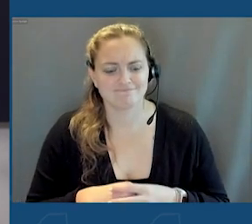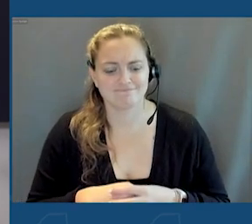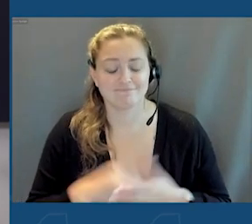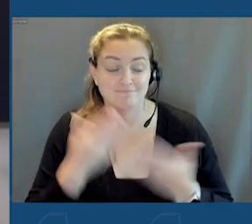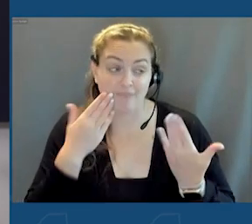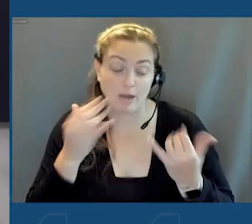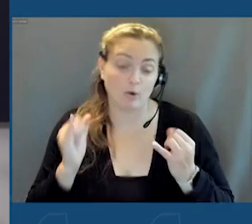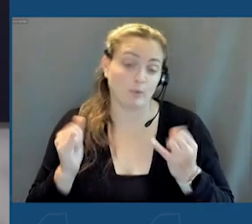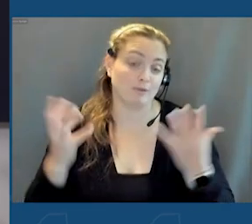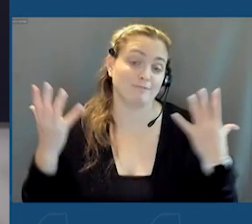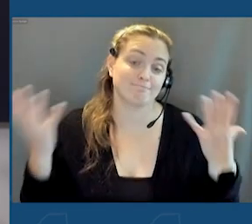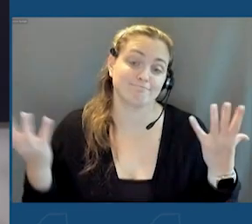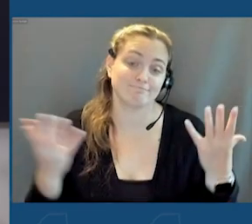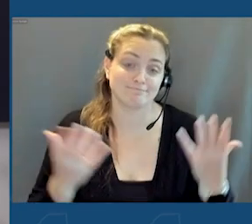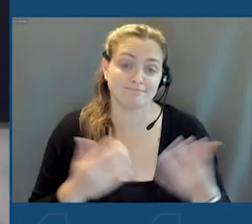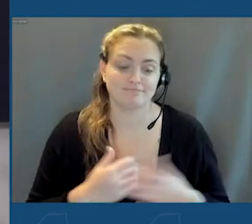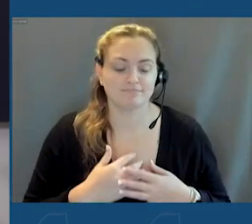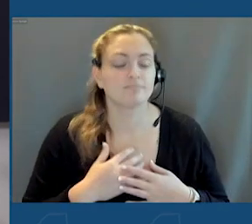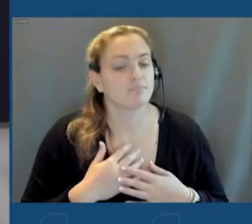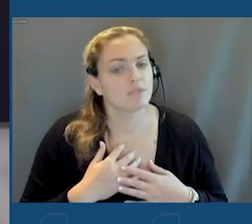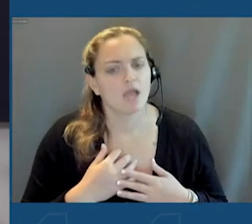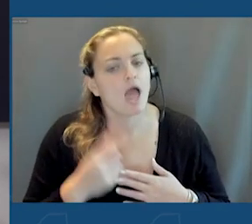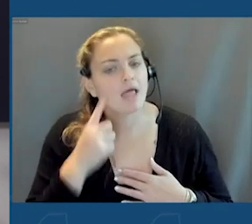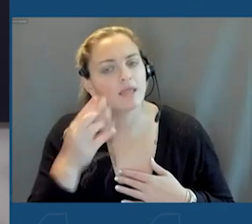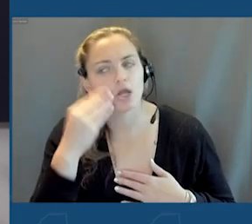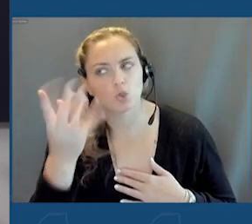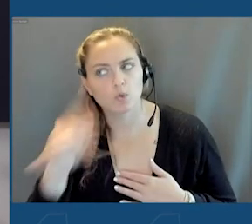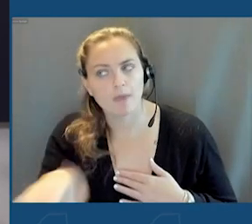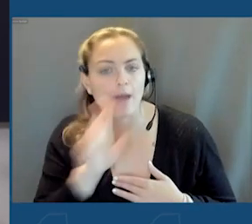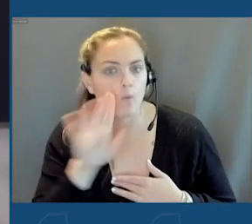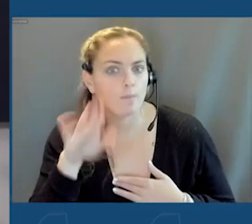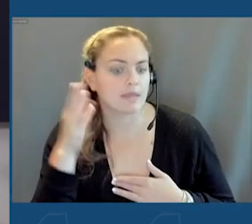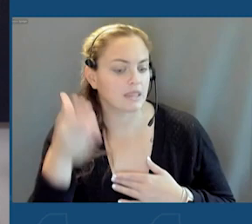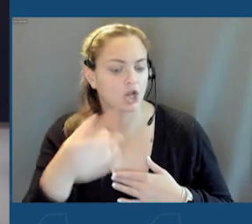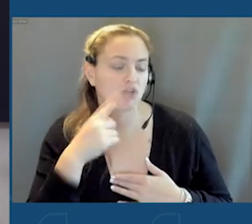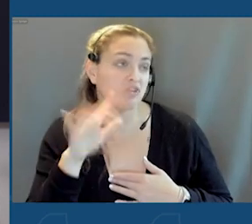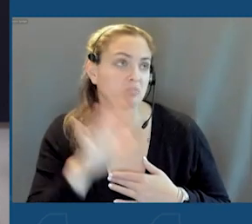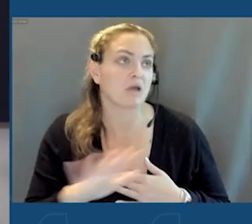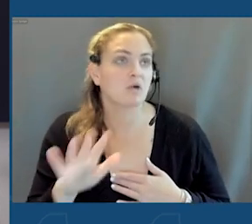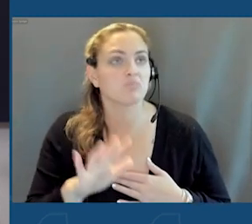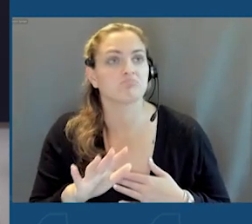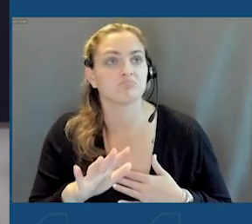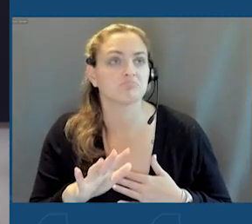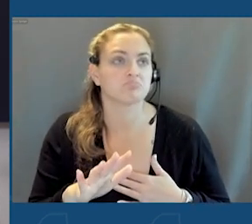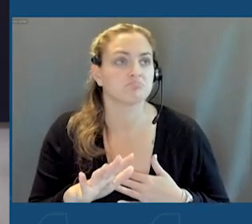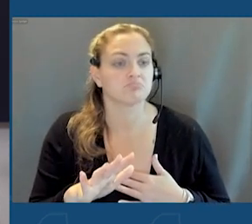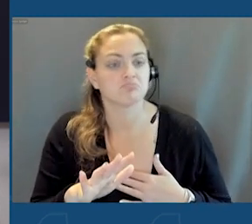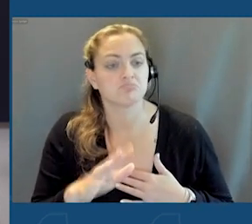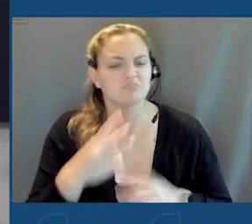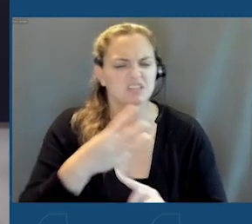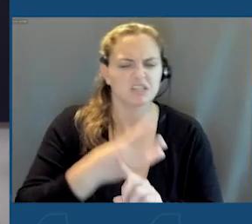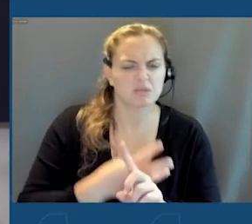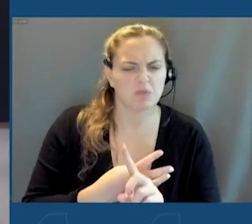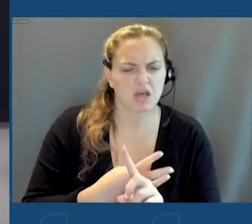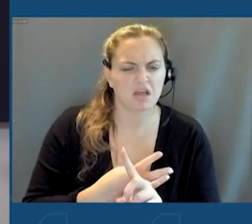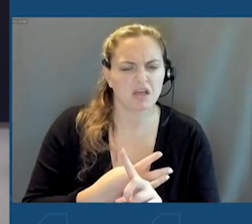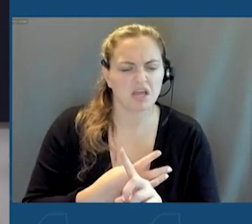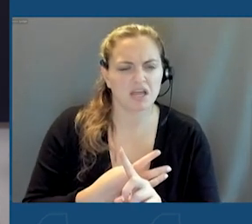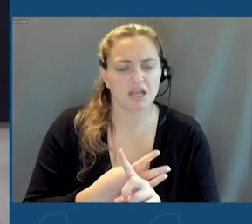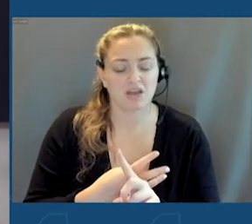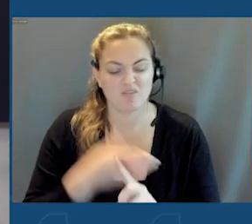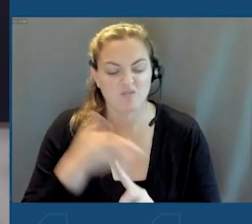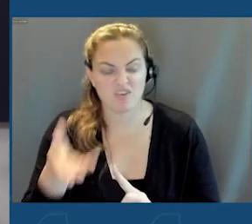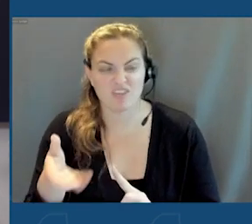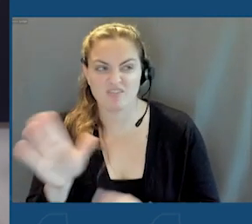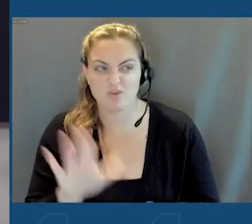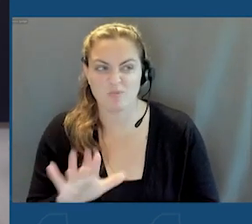Right. And I think I told him that I was going to be there for about maybe about 6 months, and we were there for about maybe a